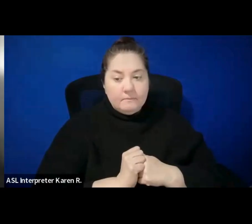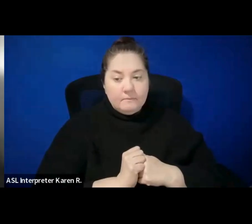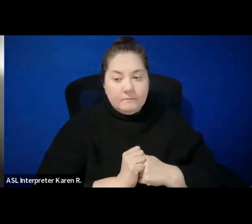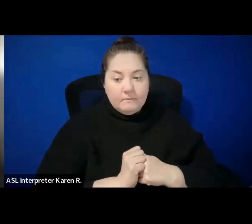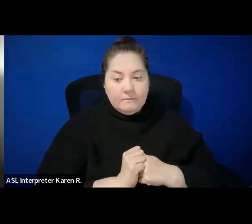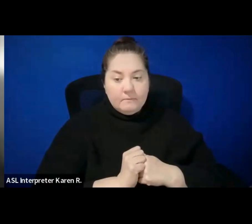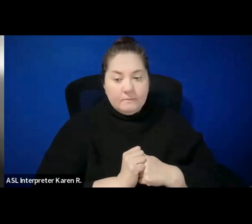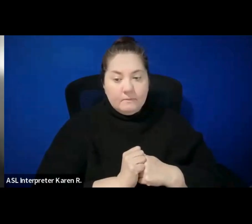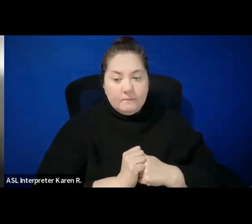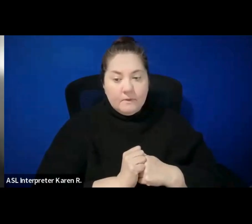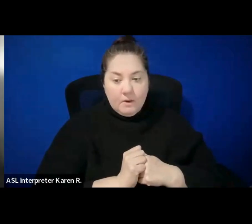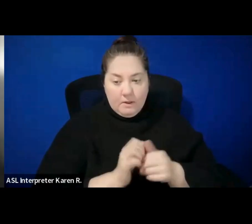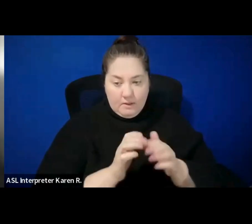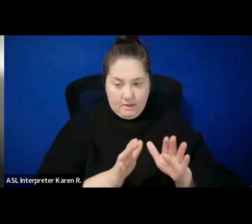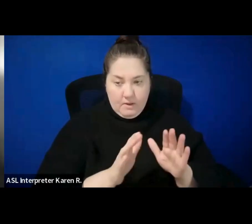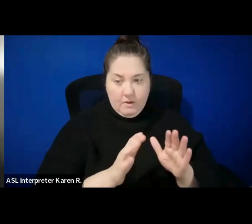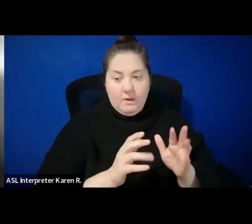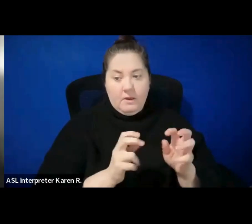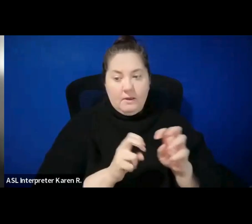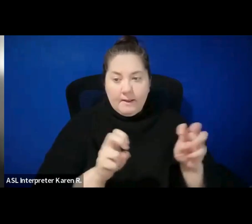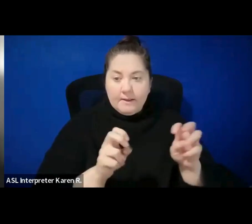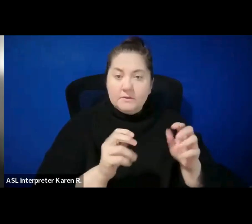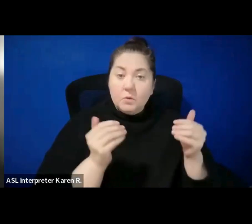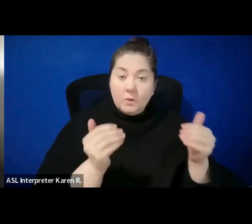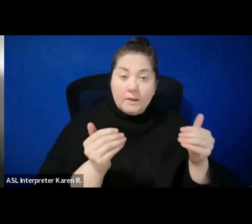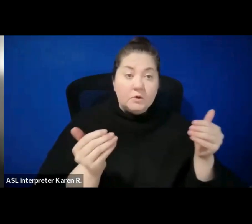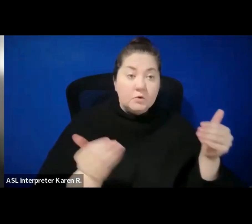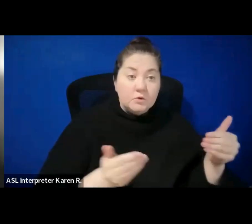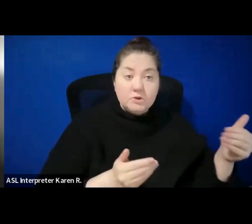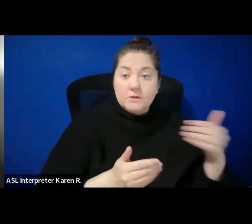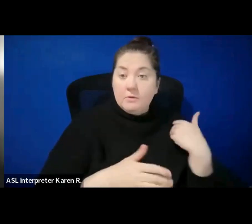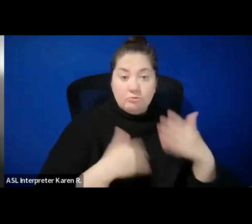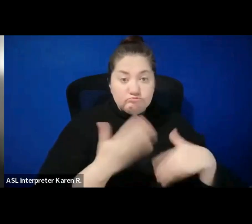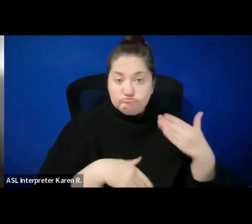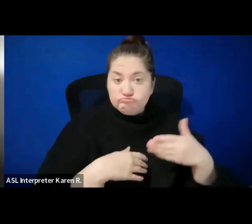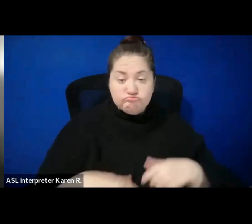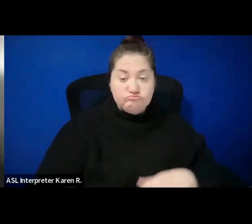our panelists introduce themselves, give a quick introduction, and then we'll jump right in.